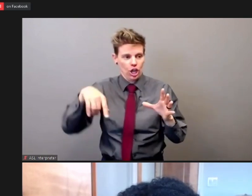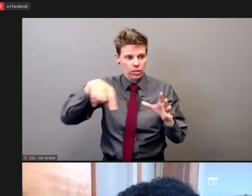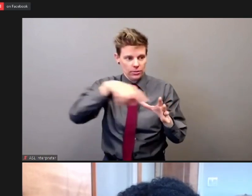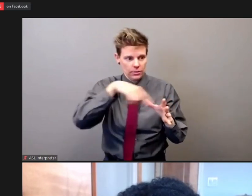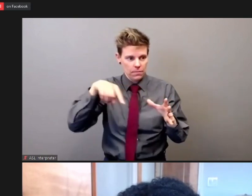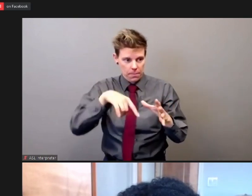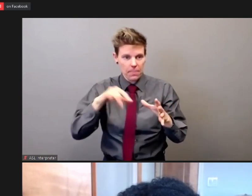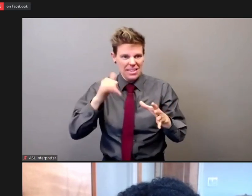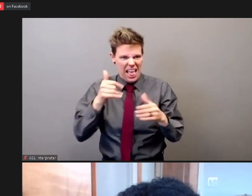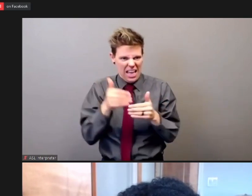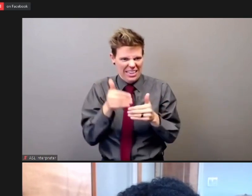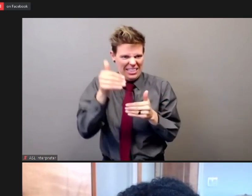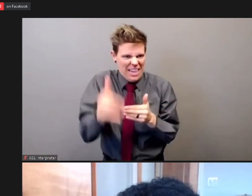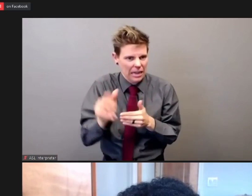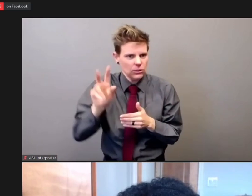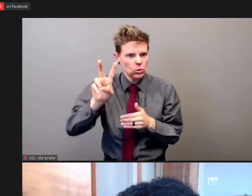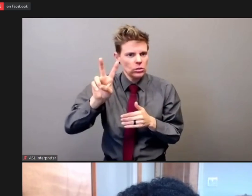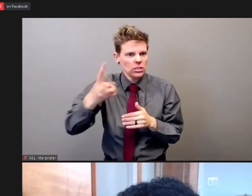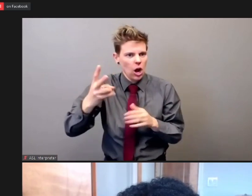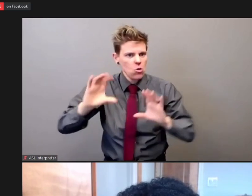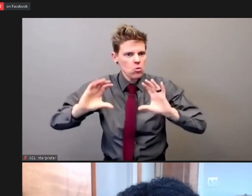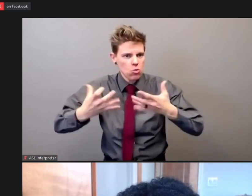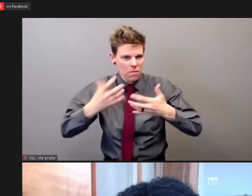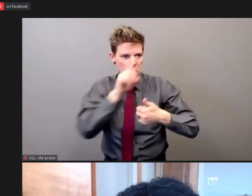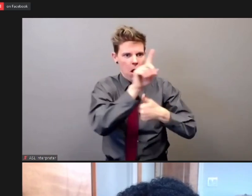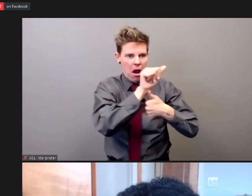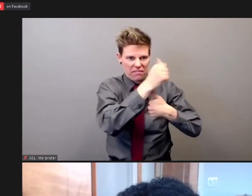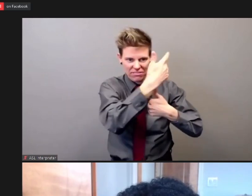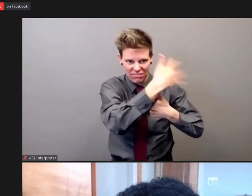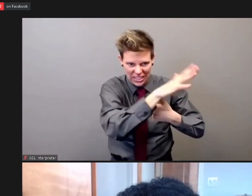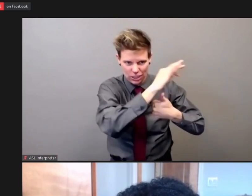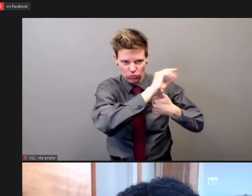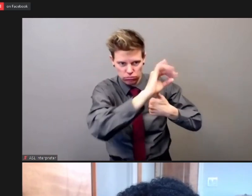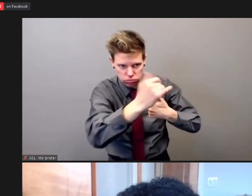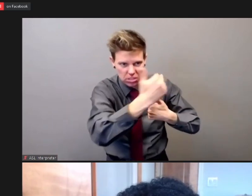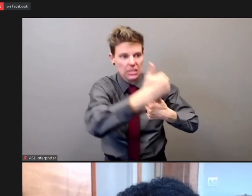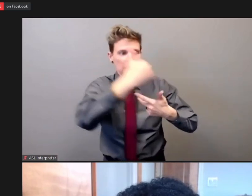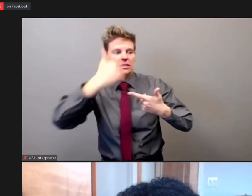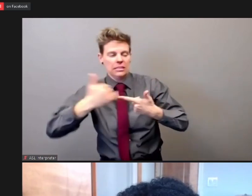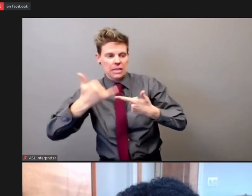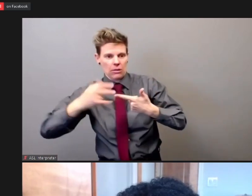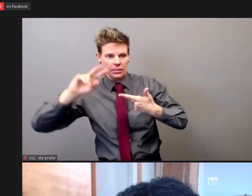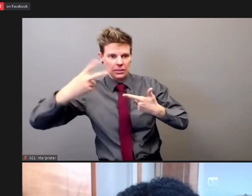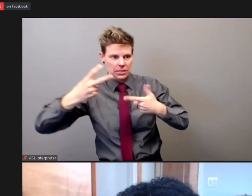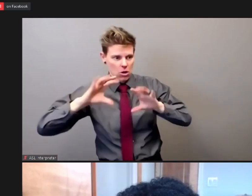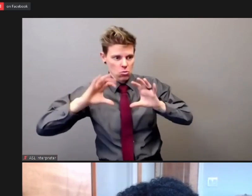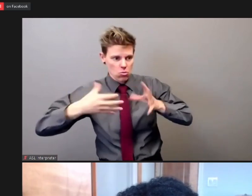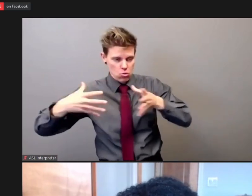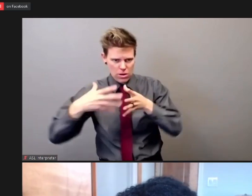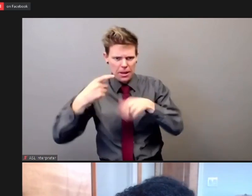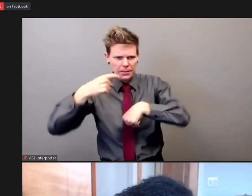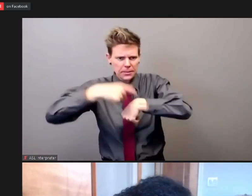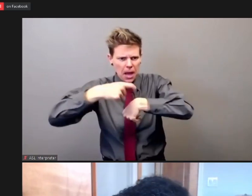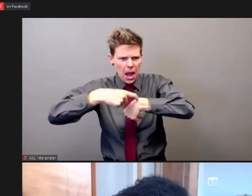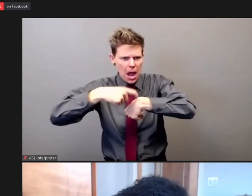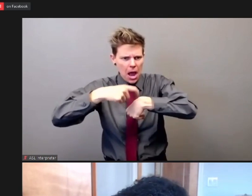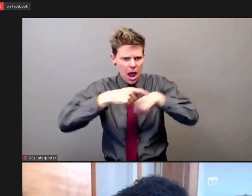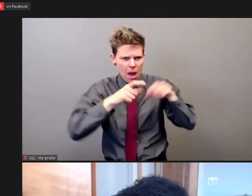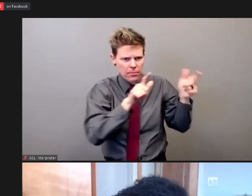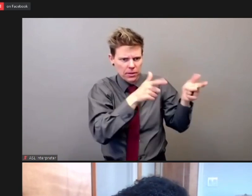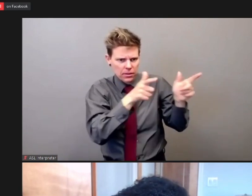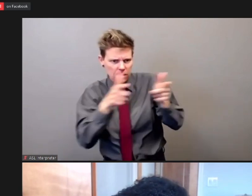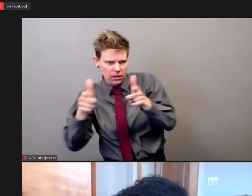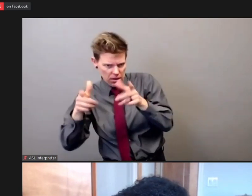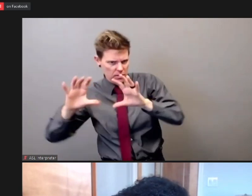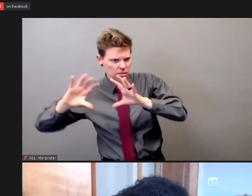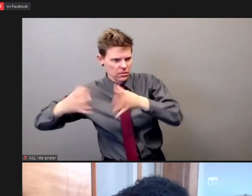already getting vaccines. Can you comment further on a specific timeline for more teachers getting to